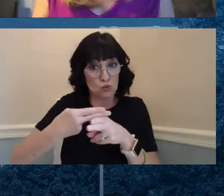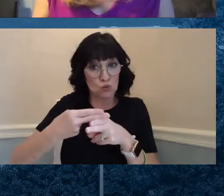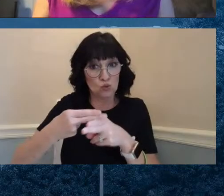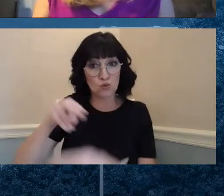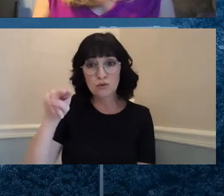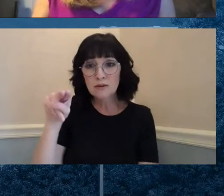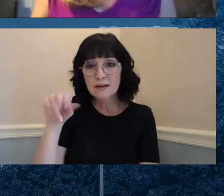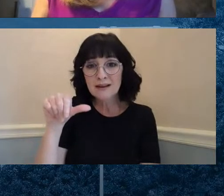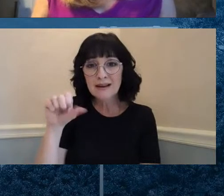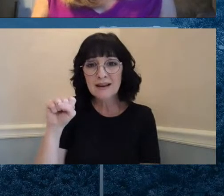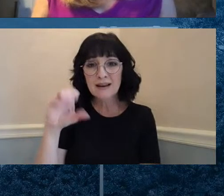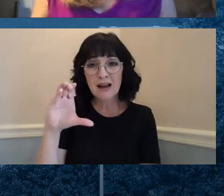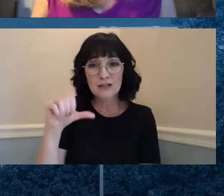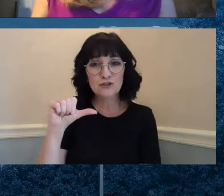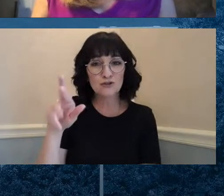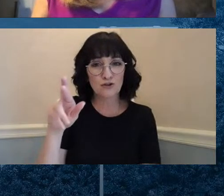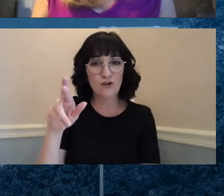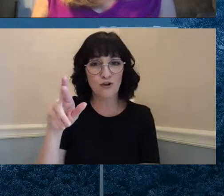Dover Speedway.